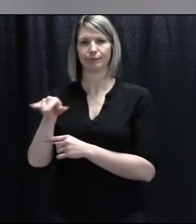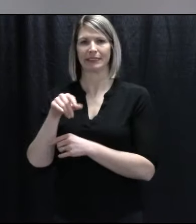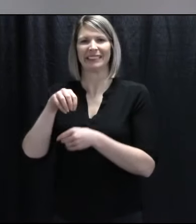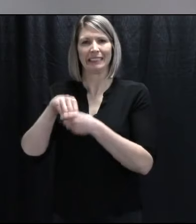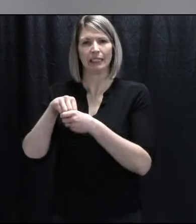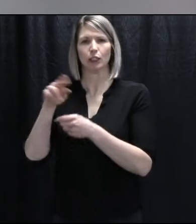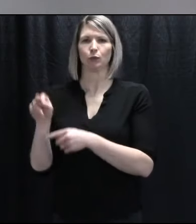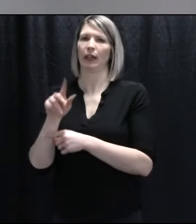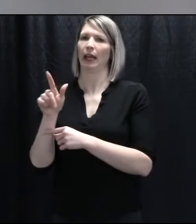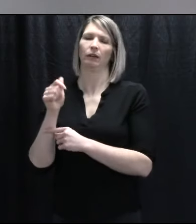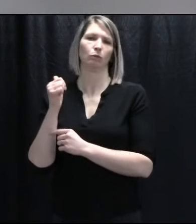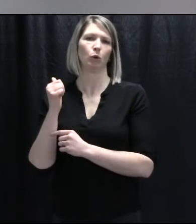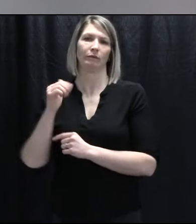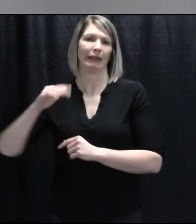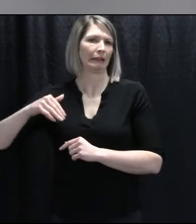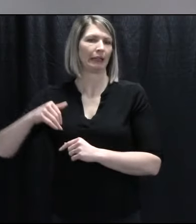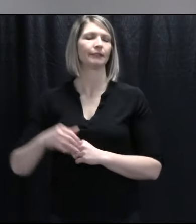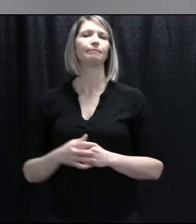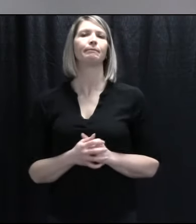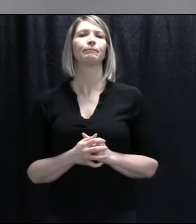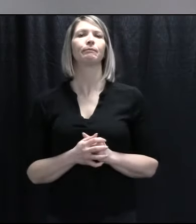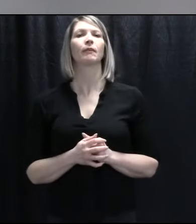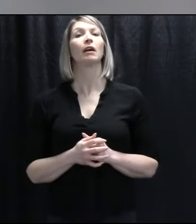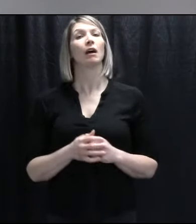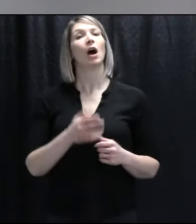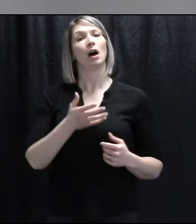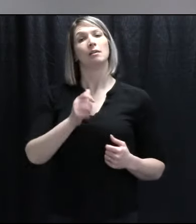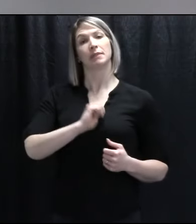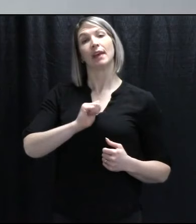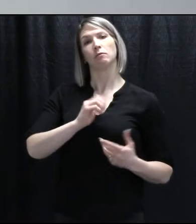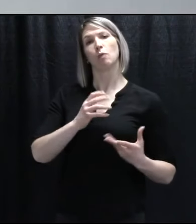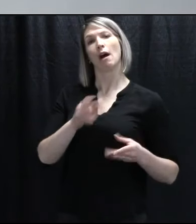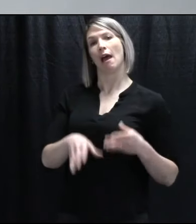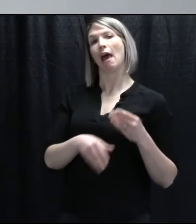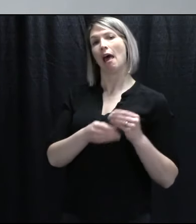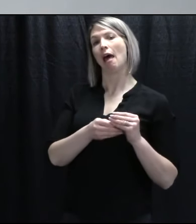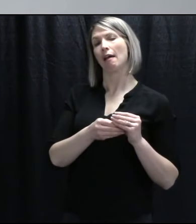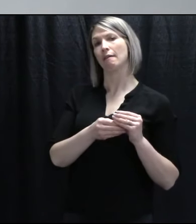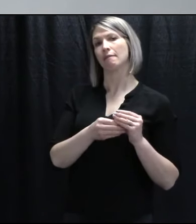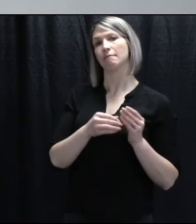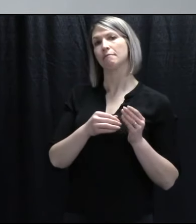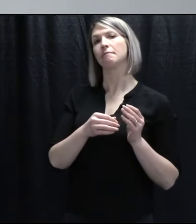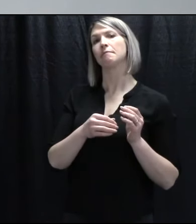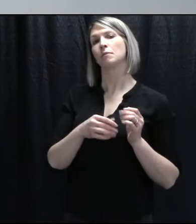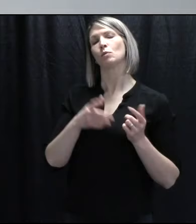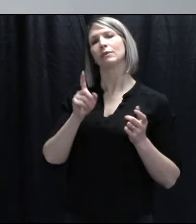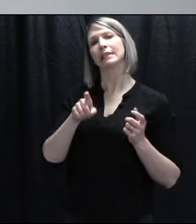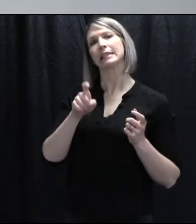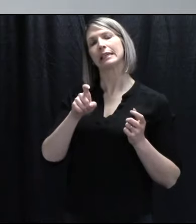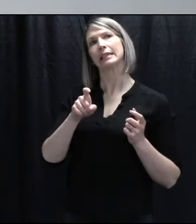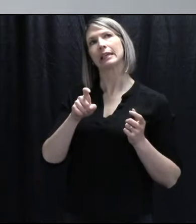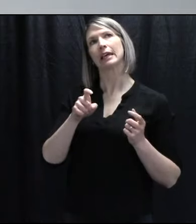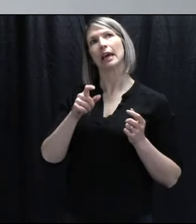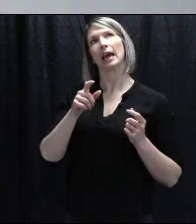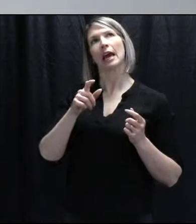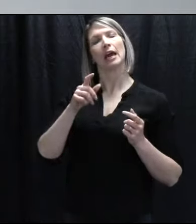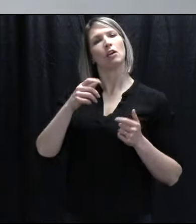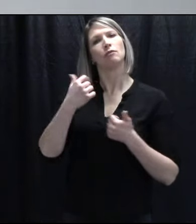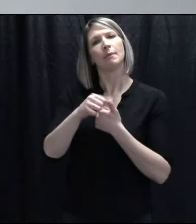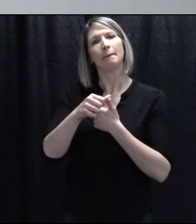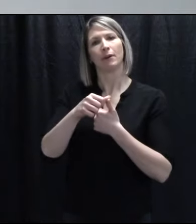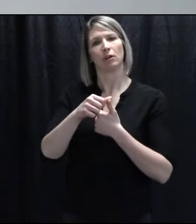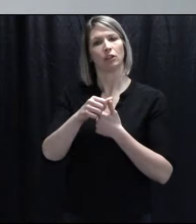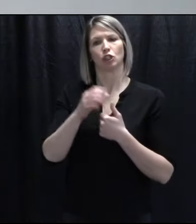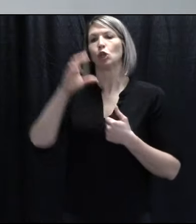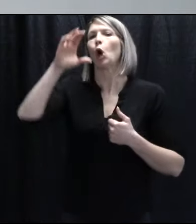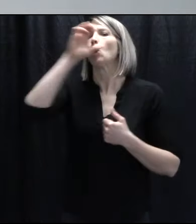Thank you. And I would add to that, Minister, that, as I said before, we need to behave as if community spread is